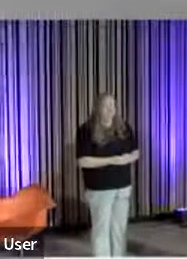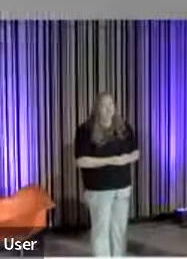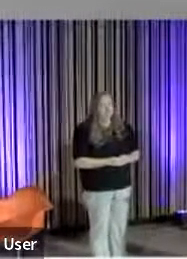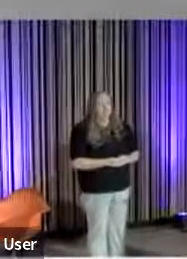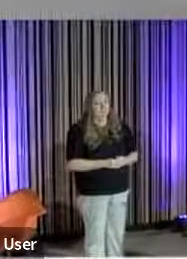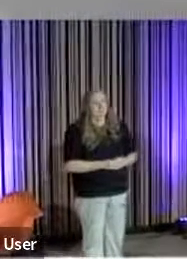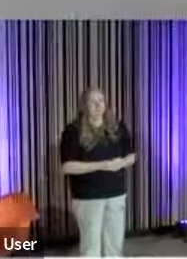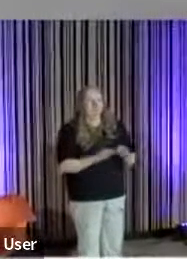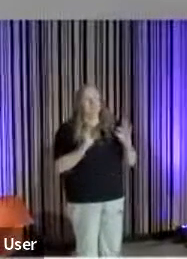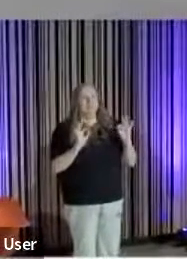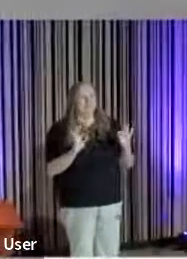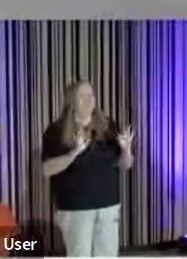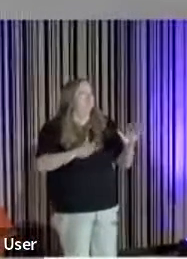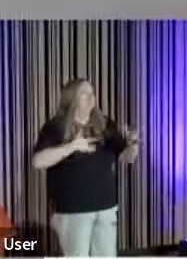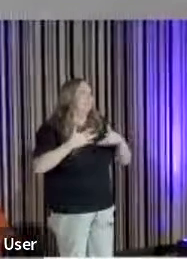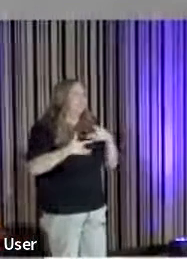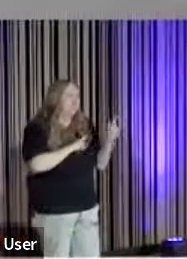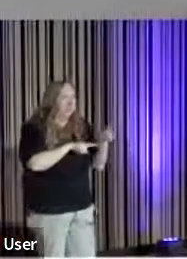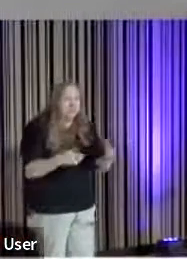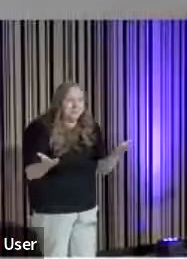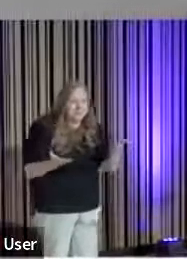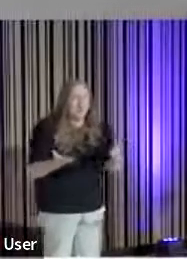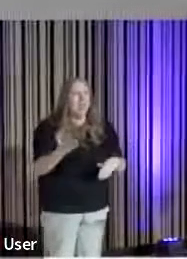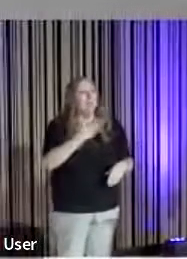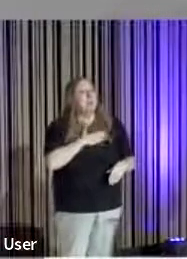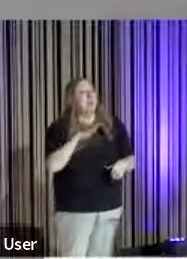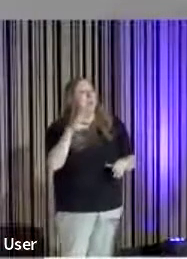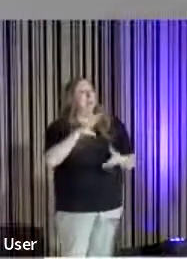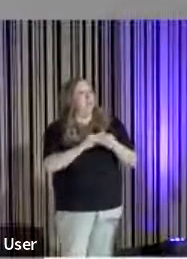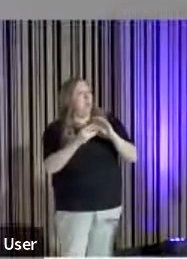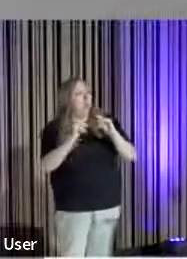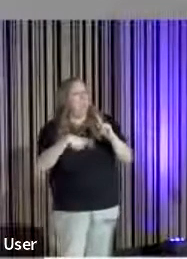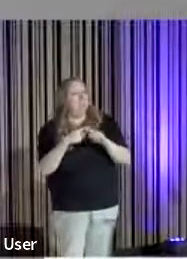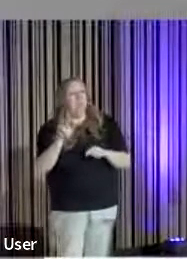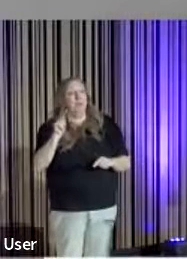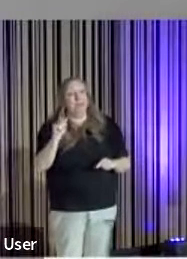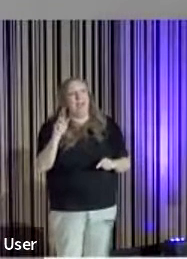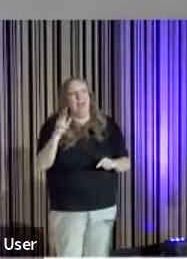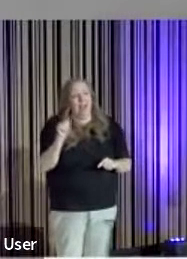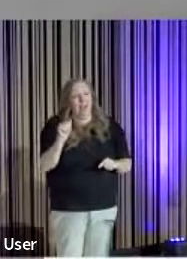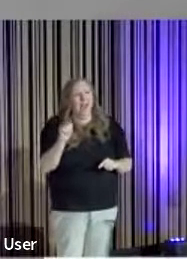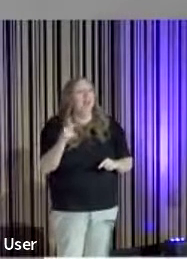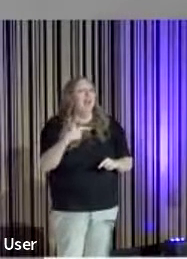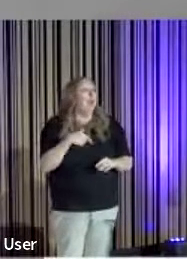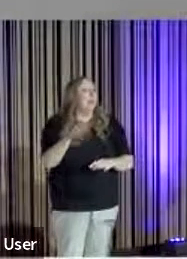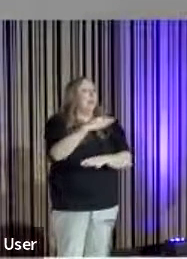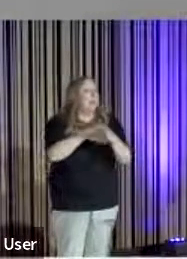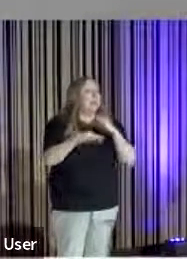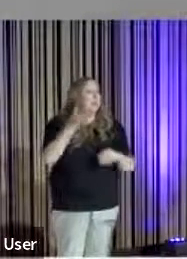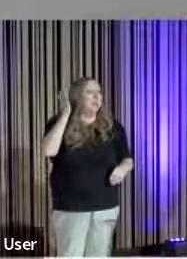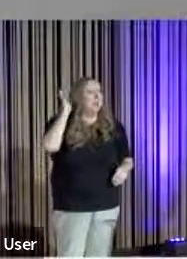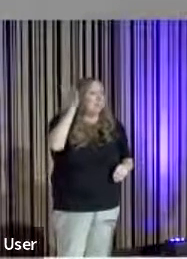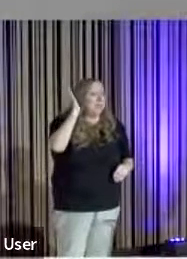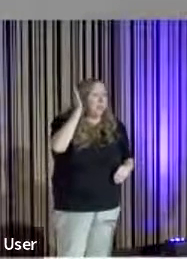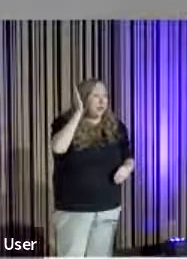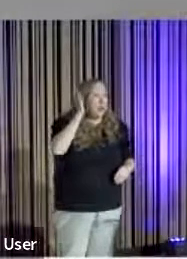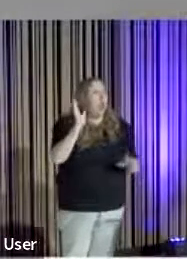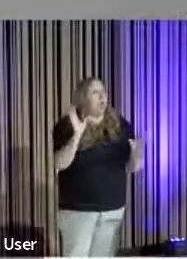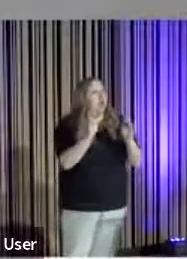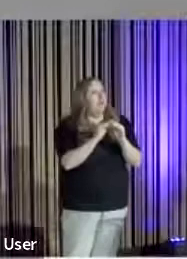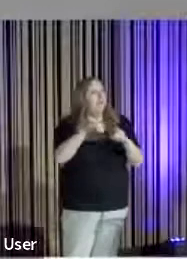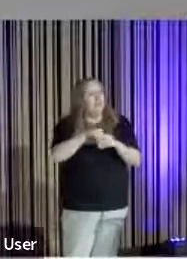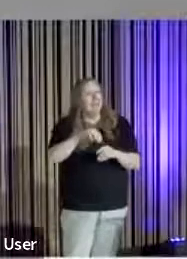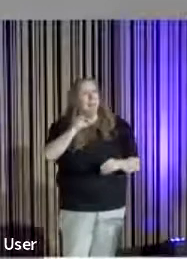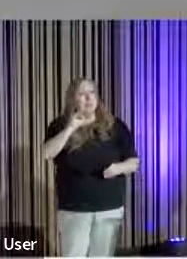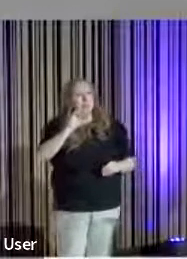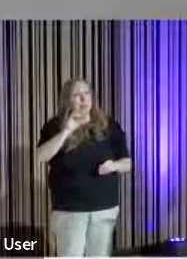Great. It's so exciting to be here. My story for Tara is actually, I was a substitute speaker at a conference in Monaco, and Chris gave